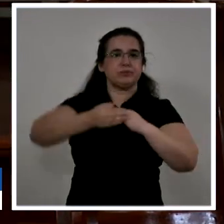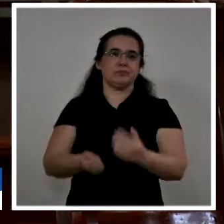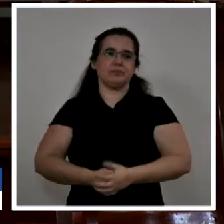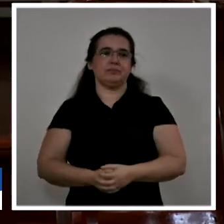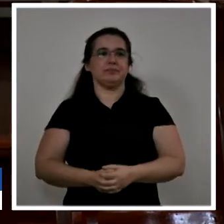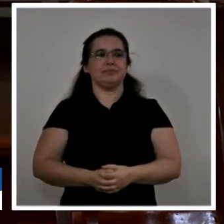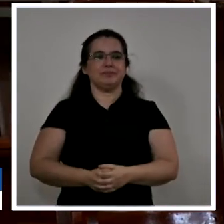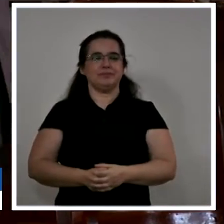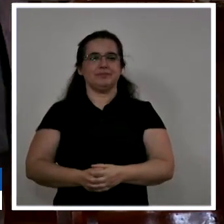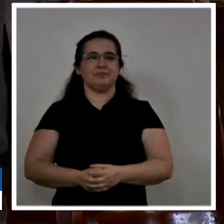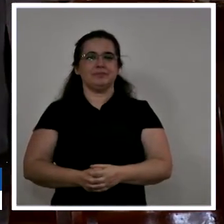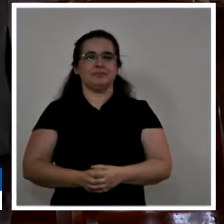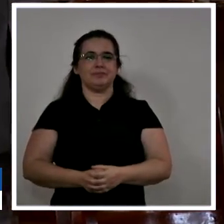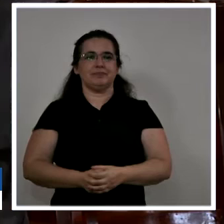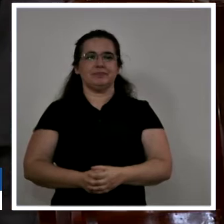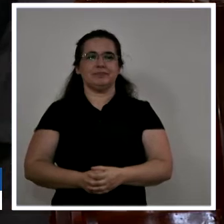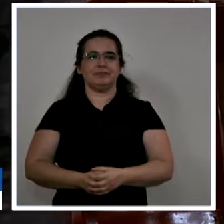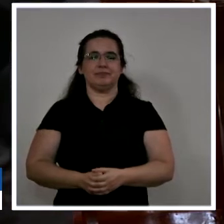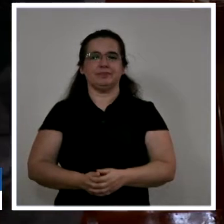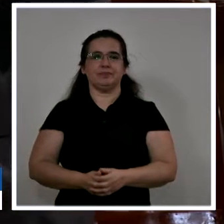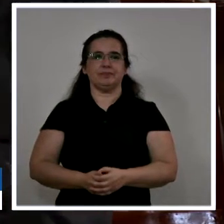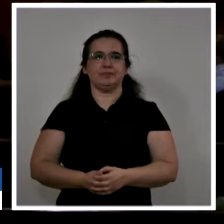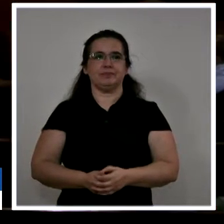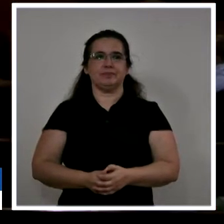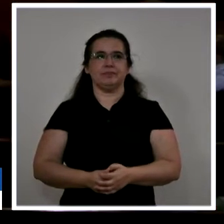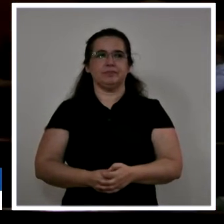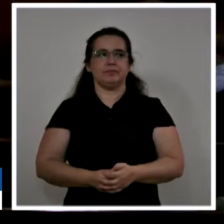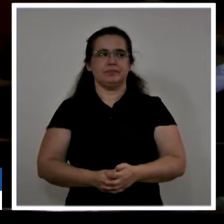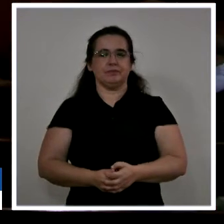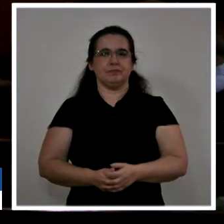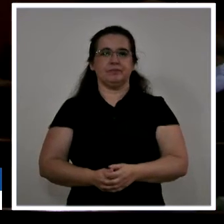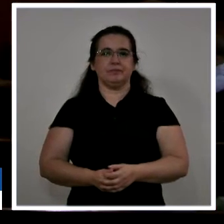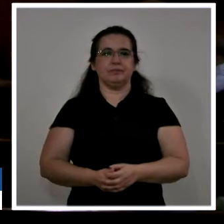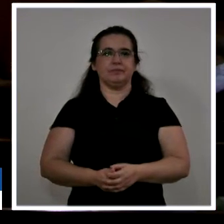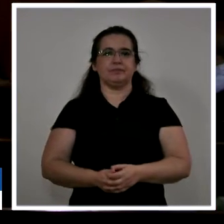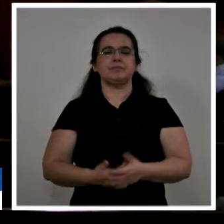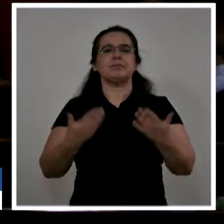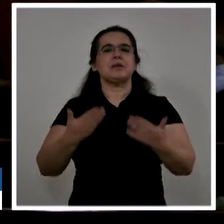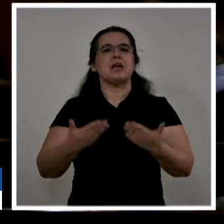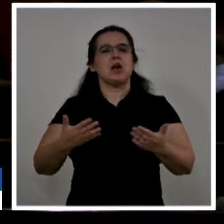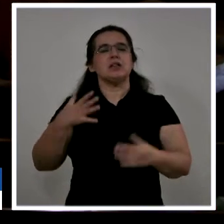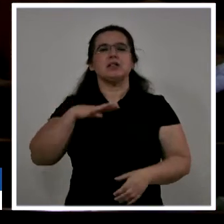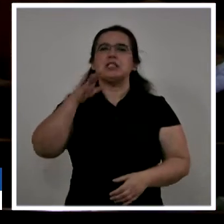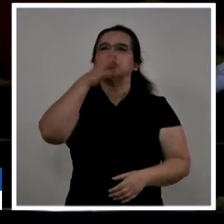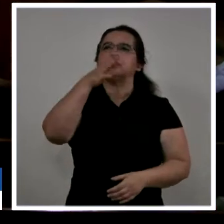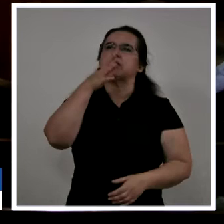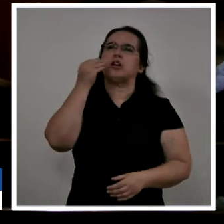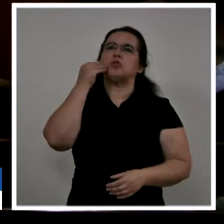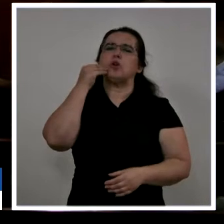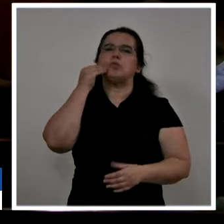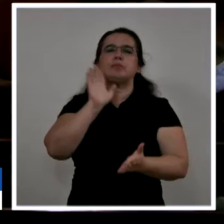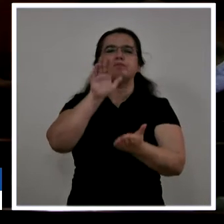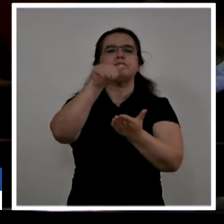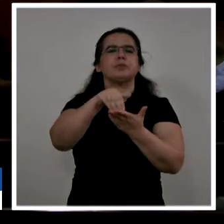Now, this is to illustrate how these effects can take place. E agora eu quero explicar-vos como estes efeitos